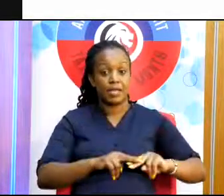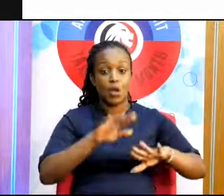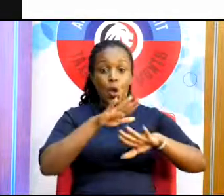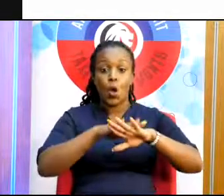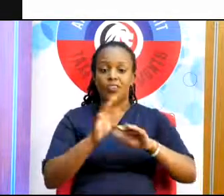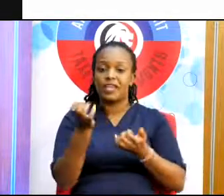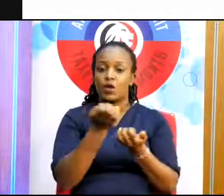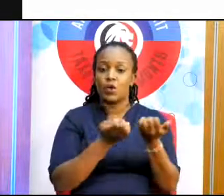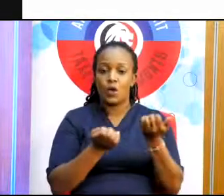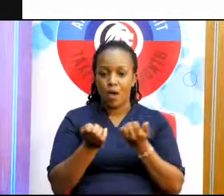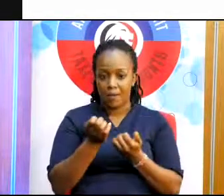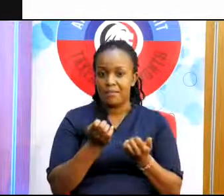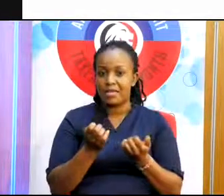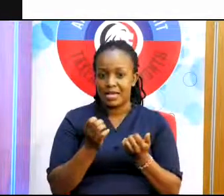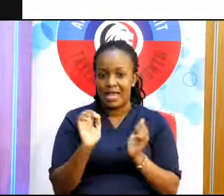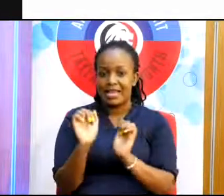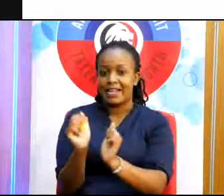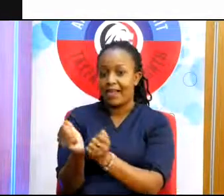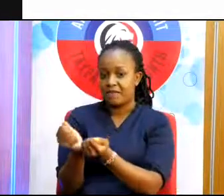the economic recovery.